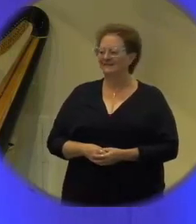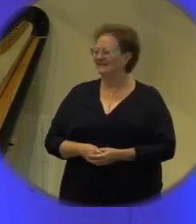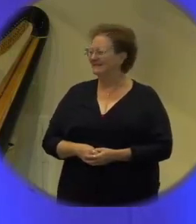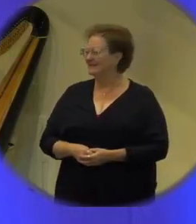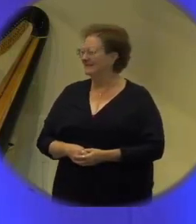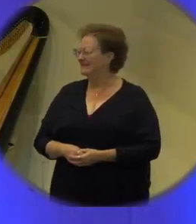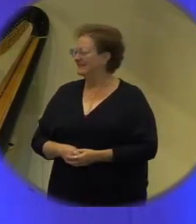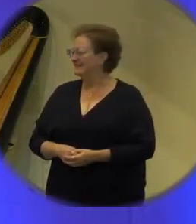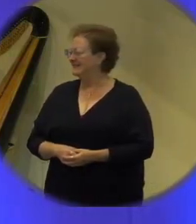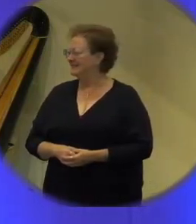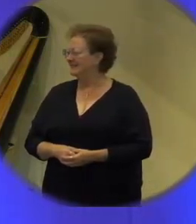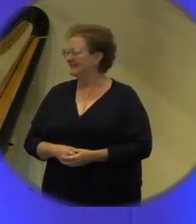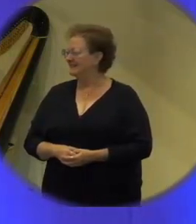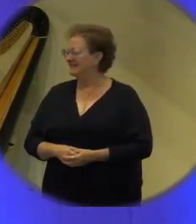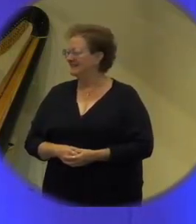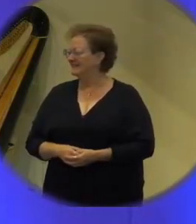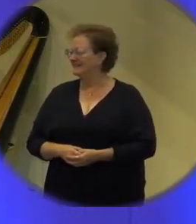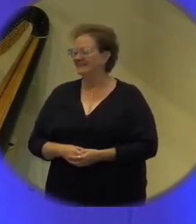gosh."